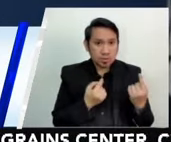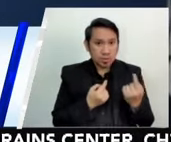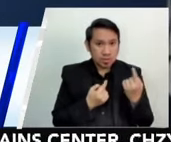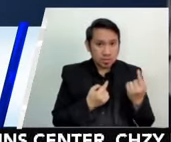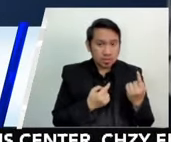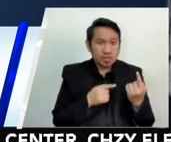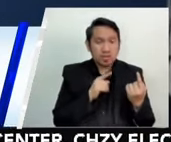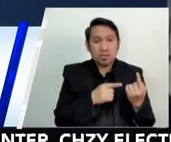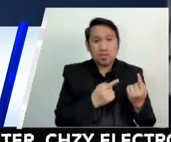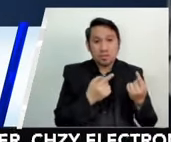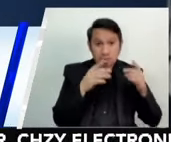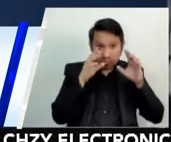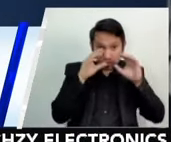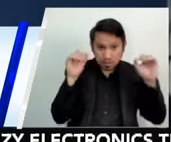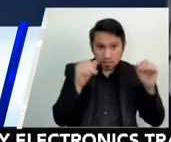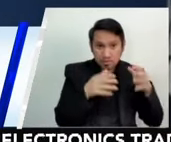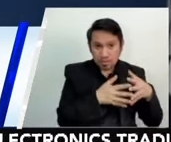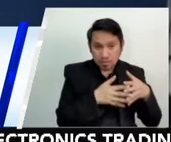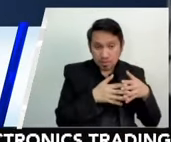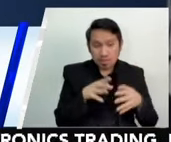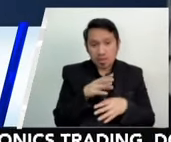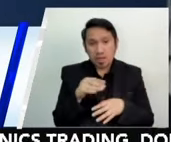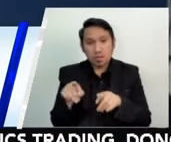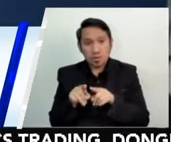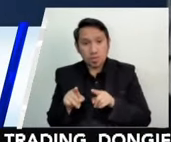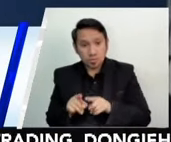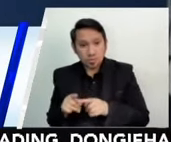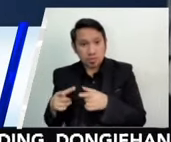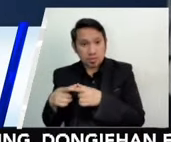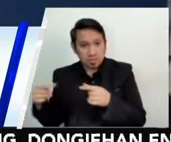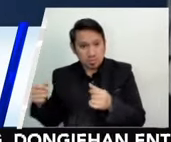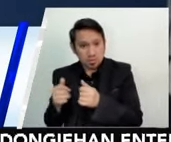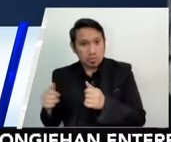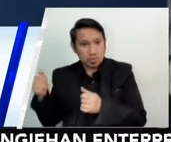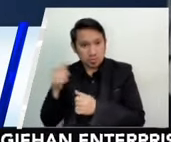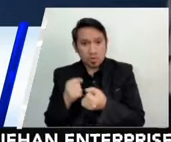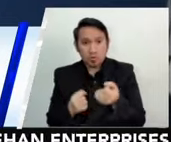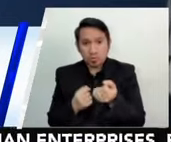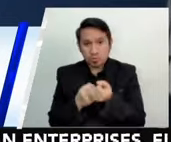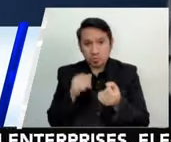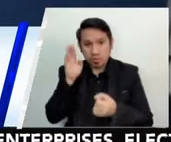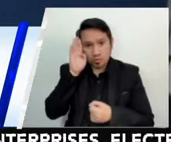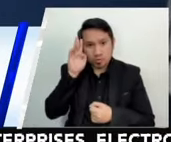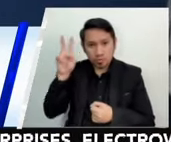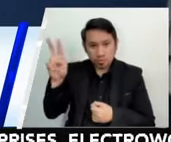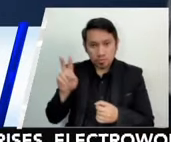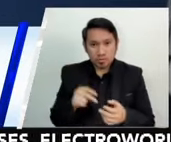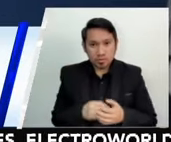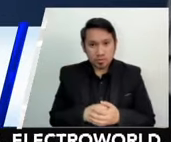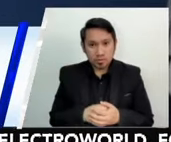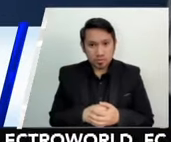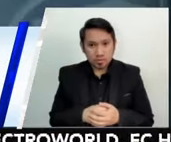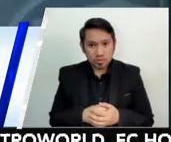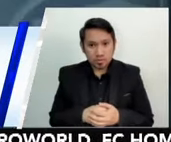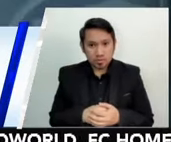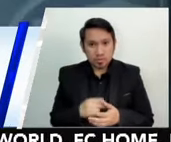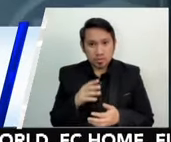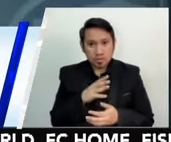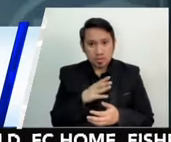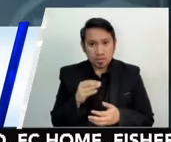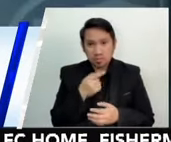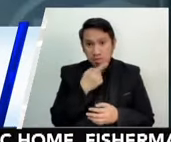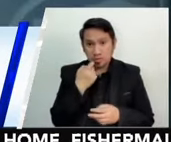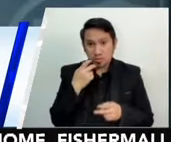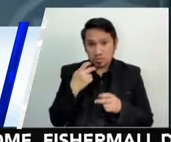Kishida wish to show their support and resolve for President Marcos and his handling of this incredibly difficult issue.